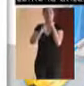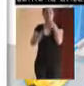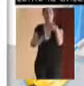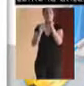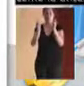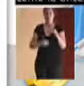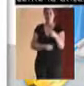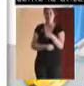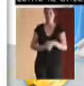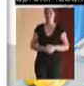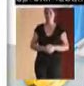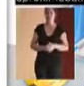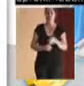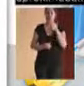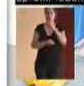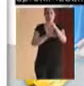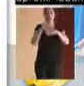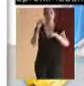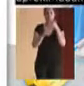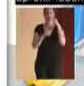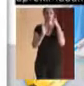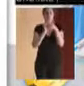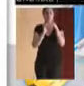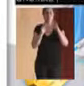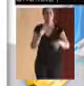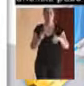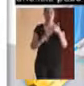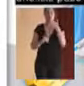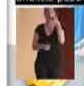this would be perceived like this.